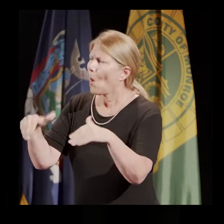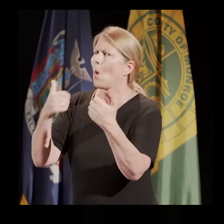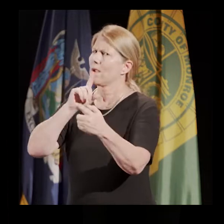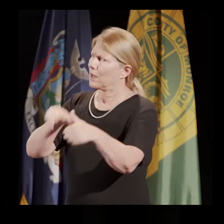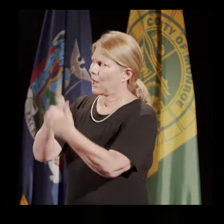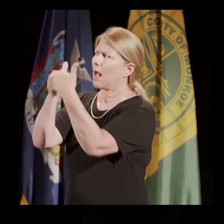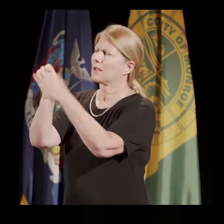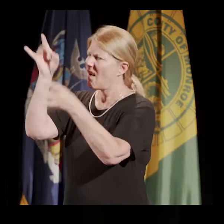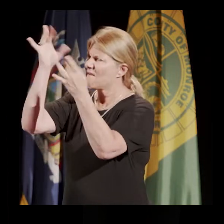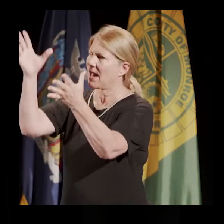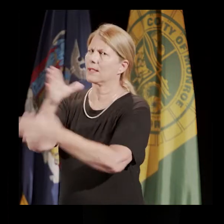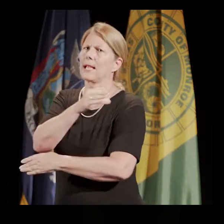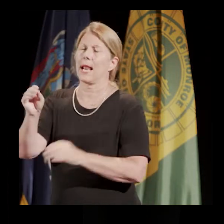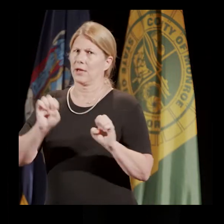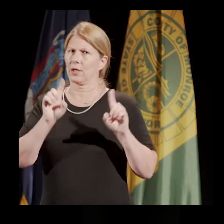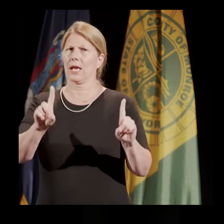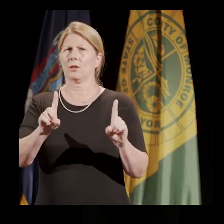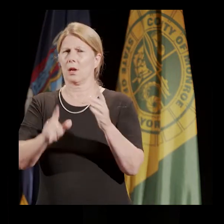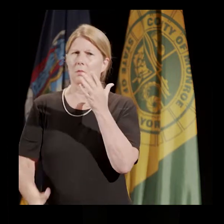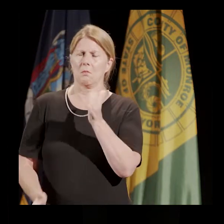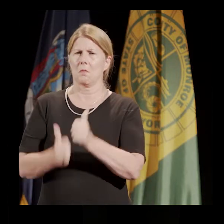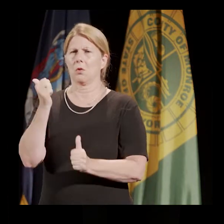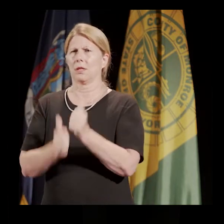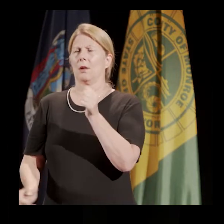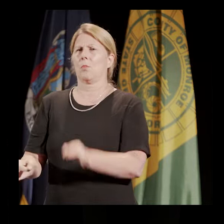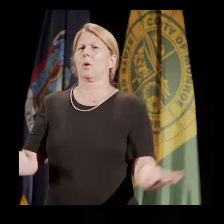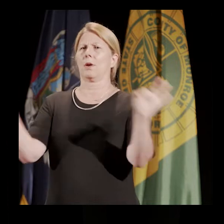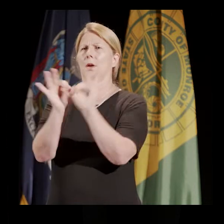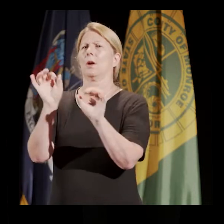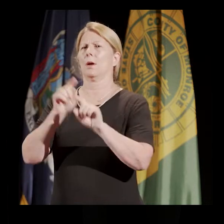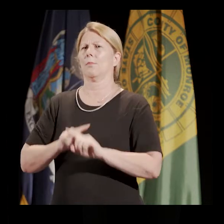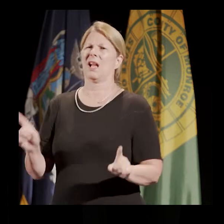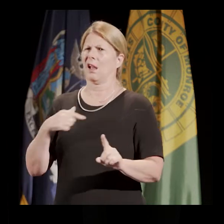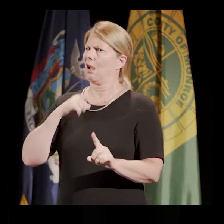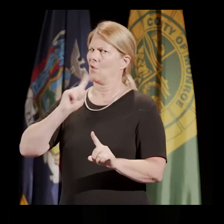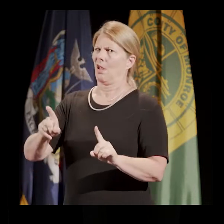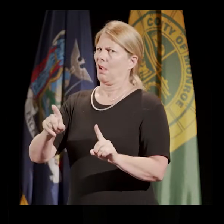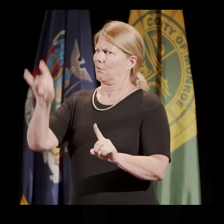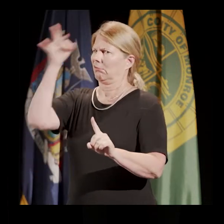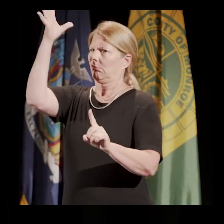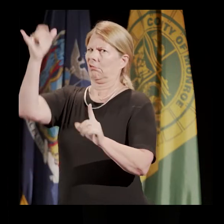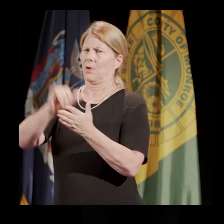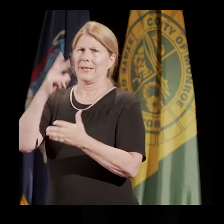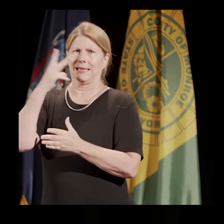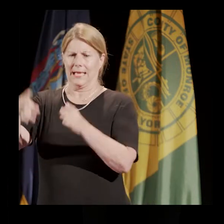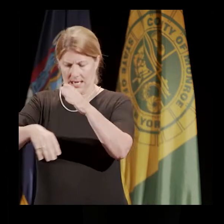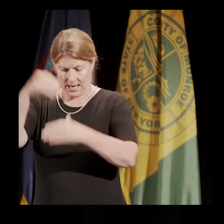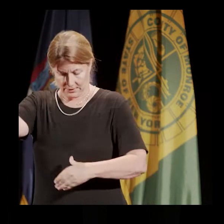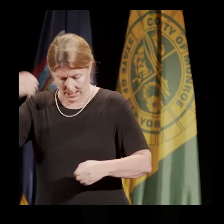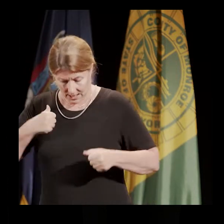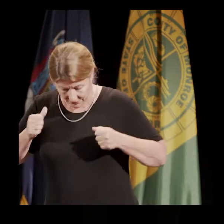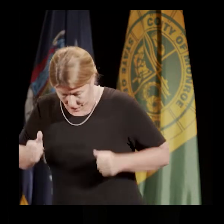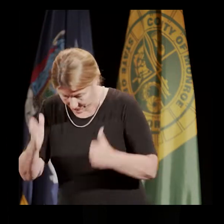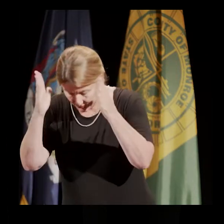and education being at the top of the list. The utter senselessness of the violence we are seeing in our streets, we all know it is